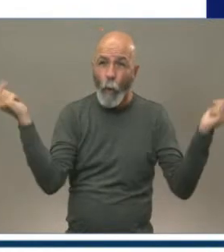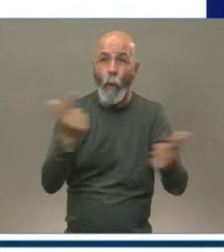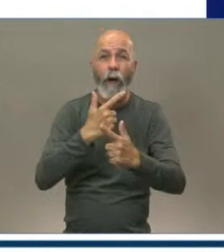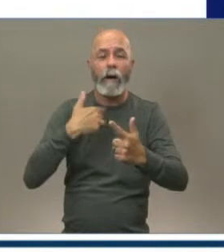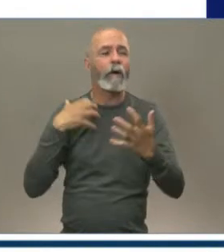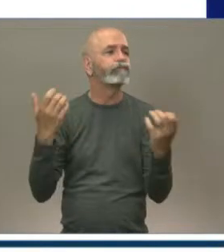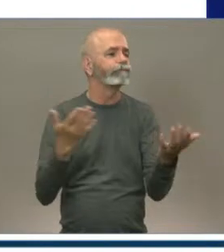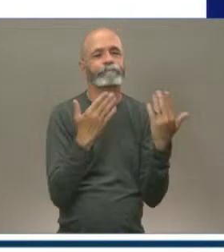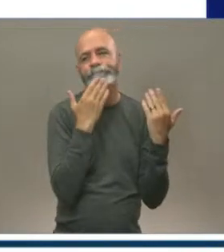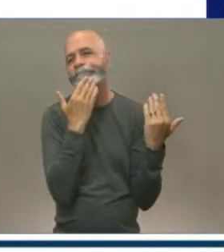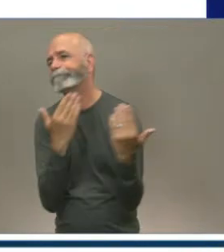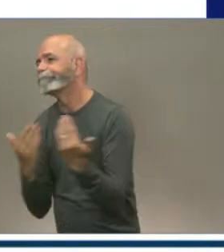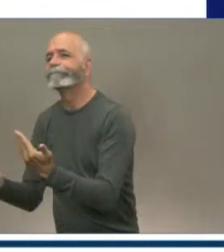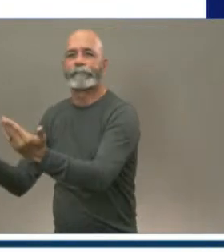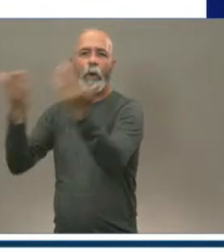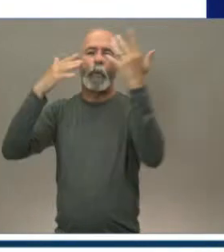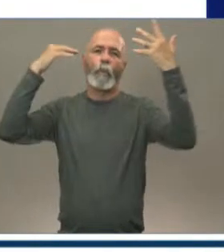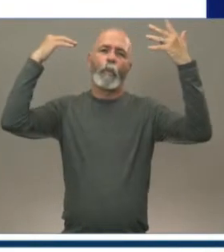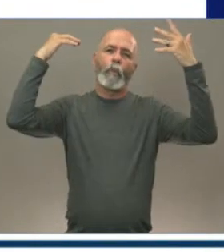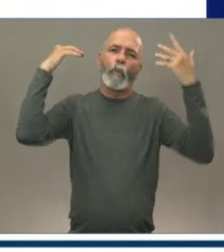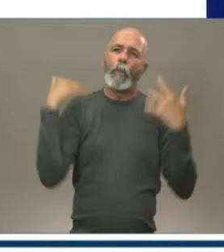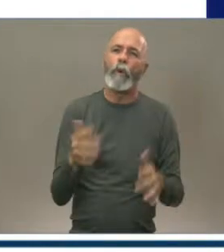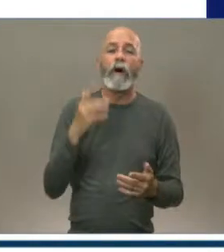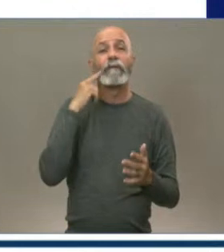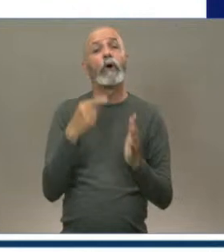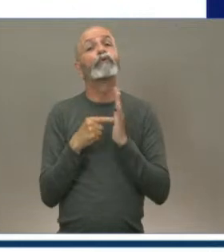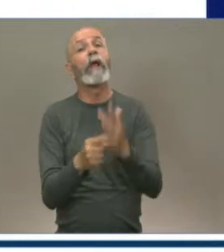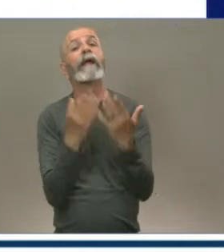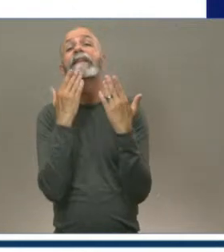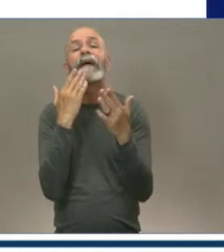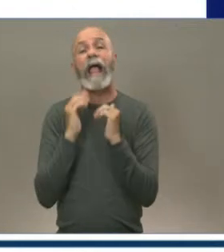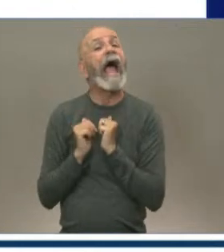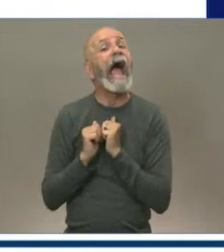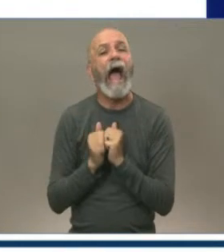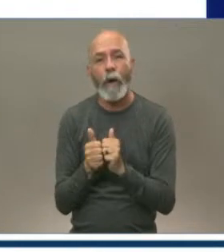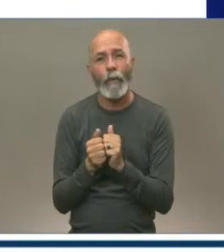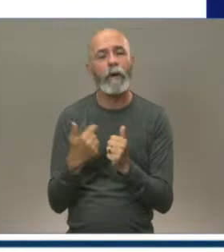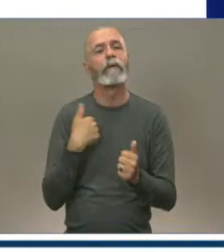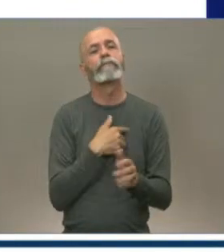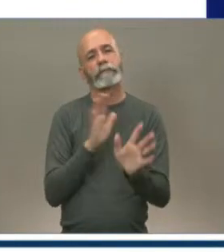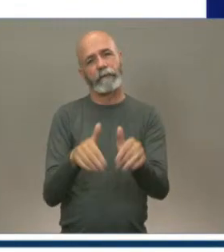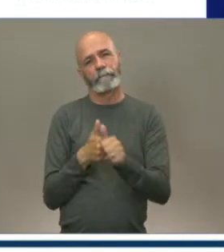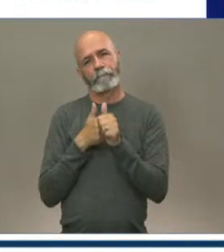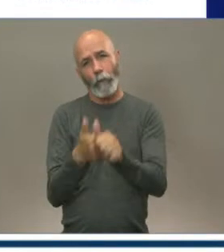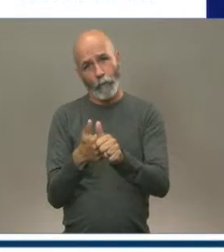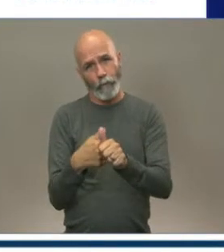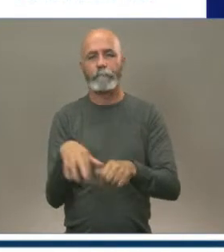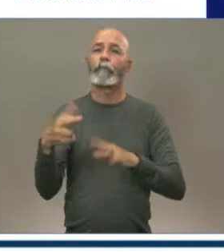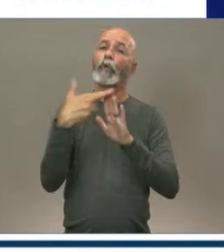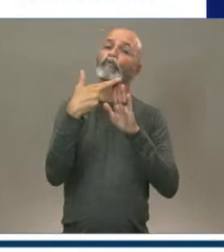And the best way for us to show our gratitude is to continue to follow the public health protocols and